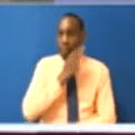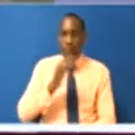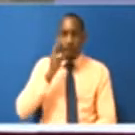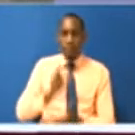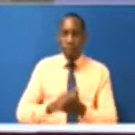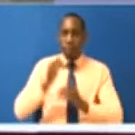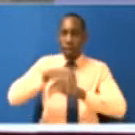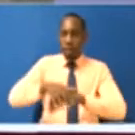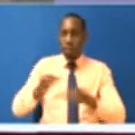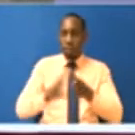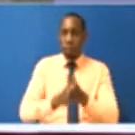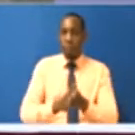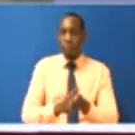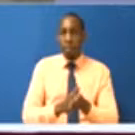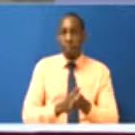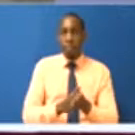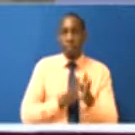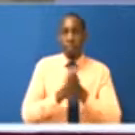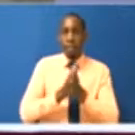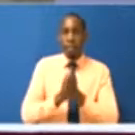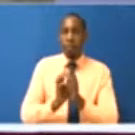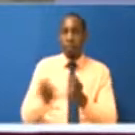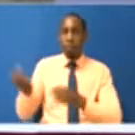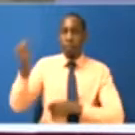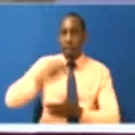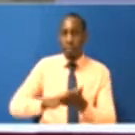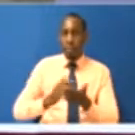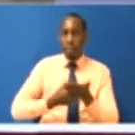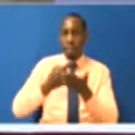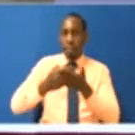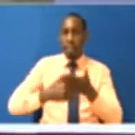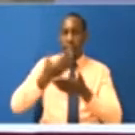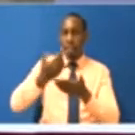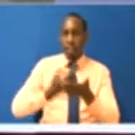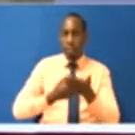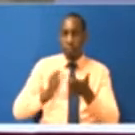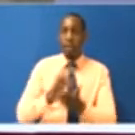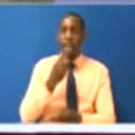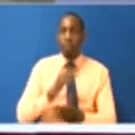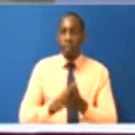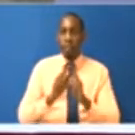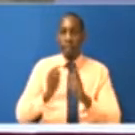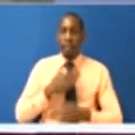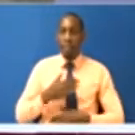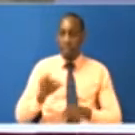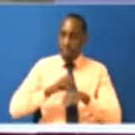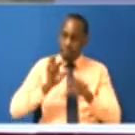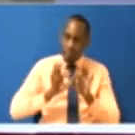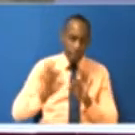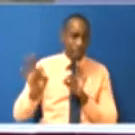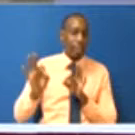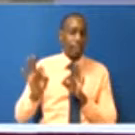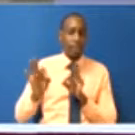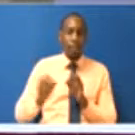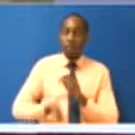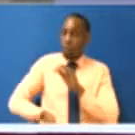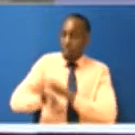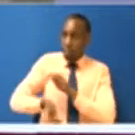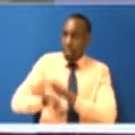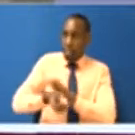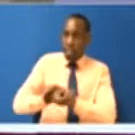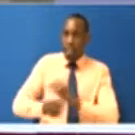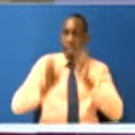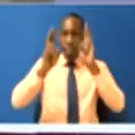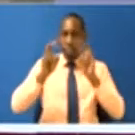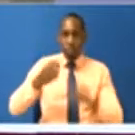the roots party she said she's looking forward to attending the debate next week tuesday but she says please give us more time to articulate